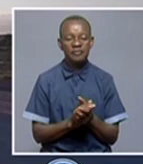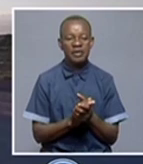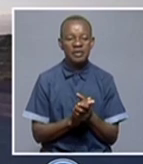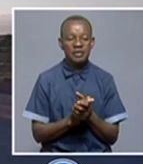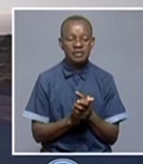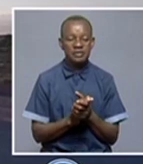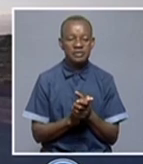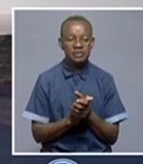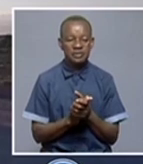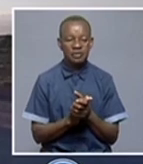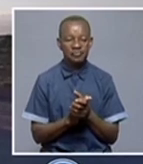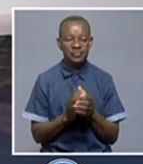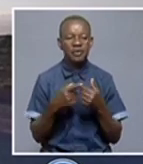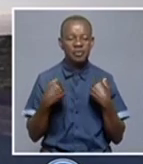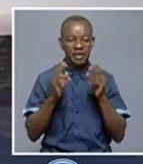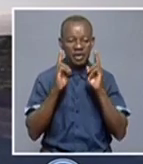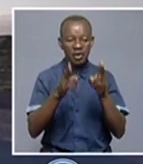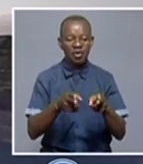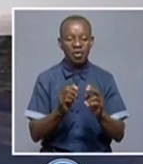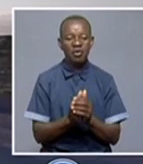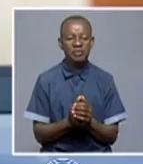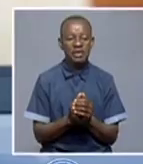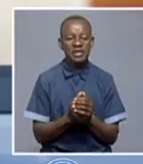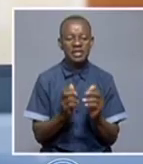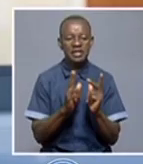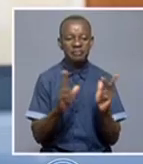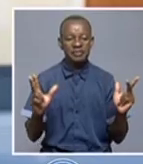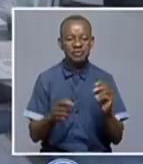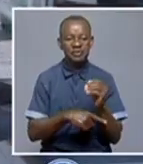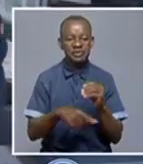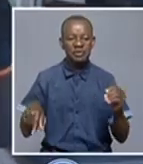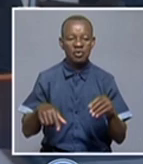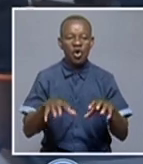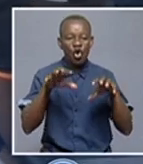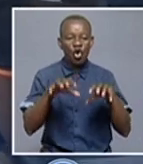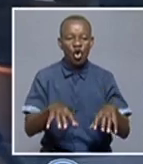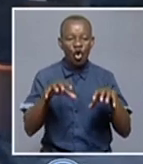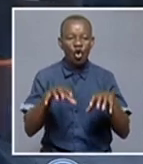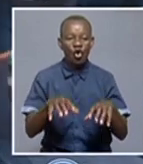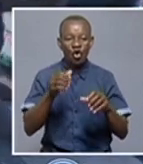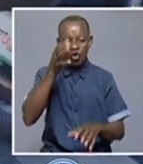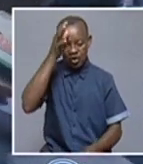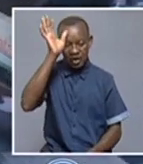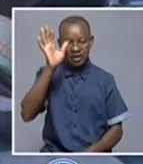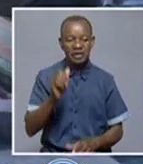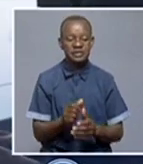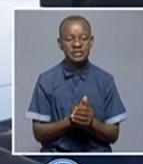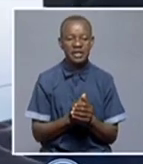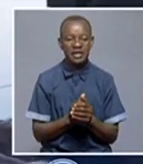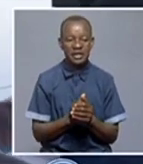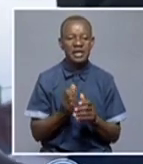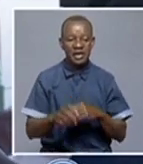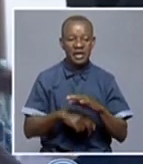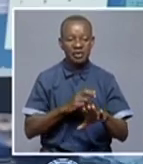Republic of Congo will indeed go to the polls tomorrow to vote for a new president, to vote for a new legislature, and, of course, for